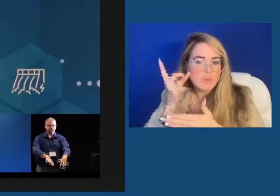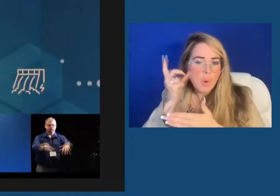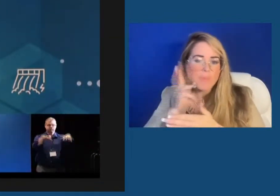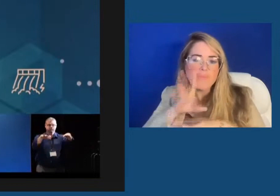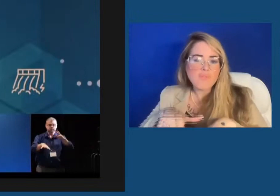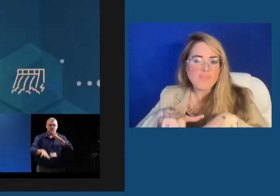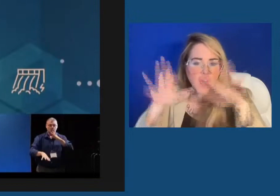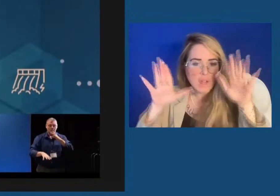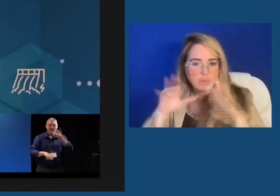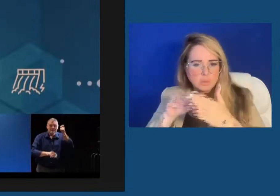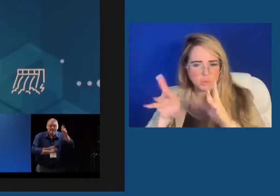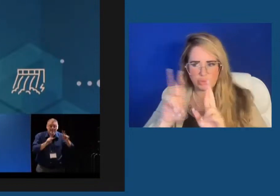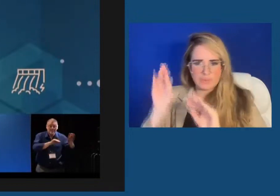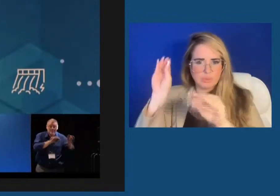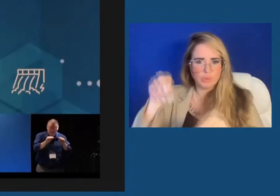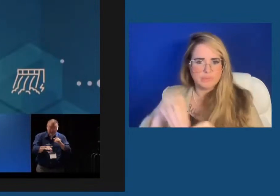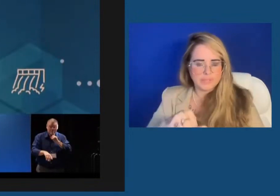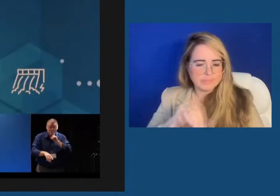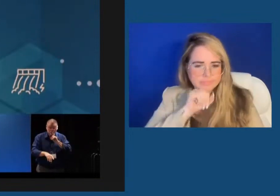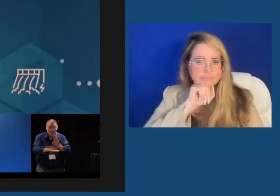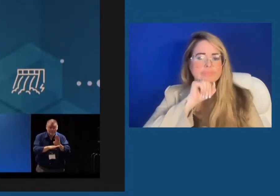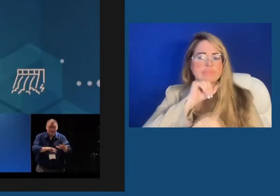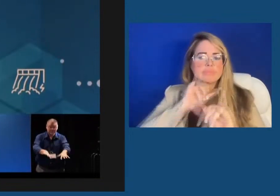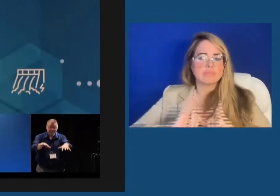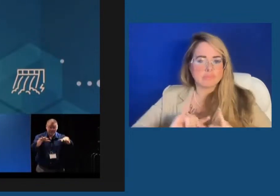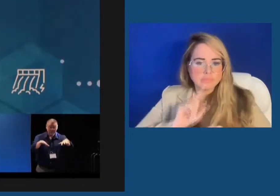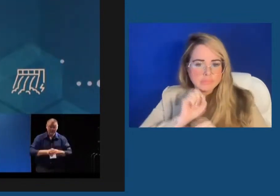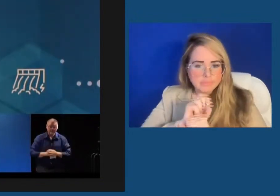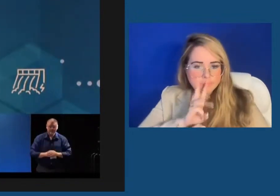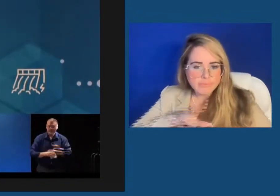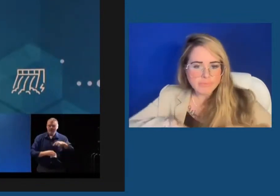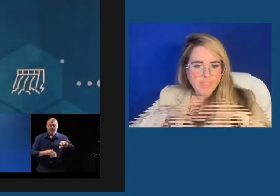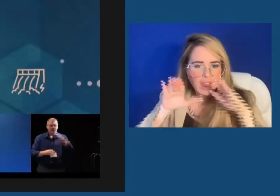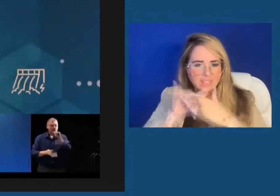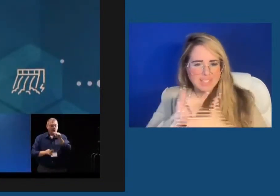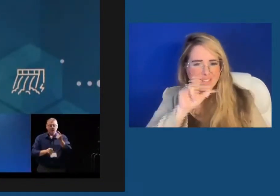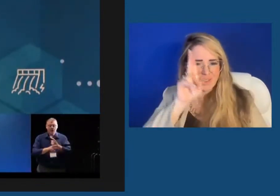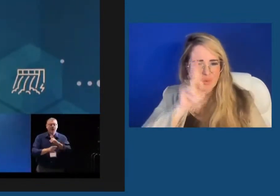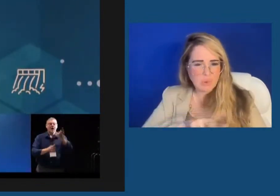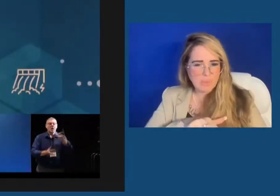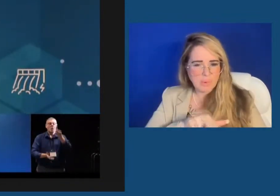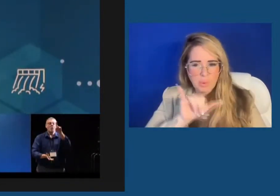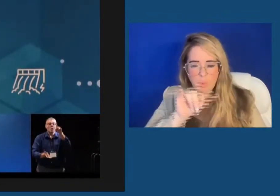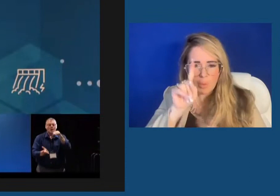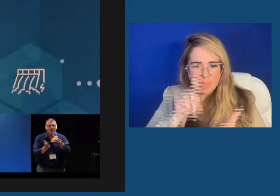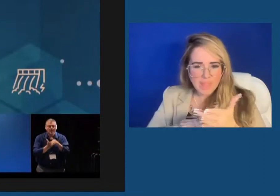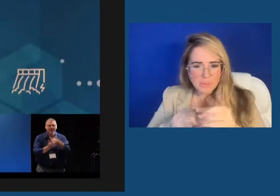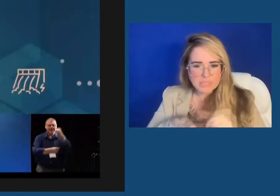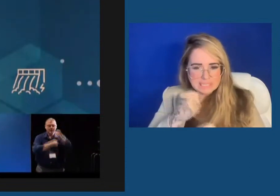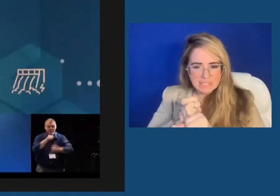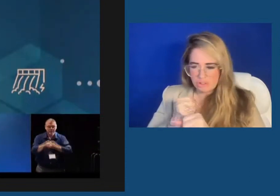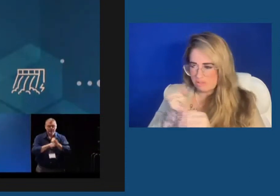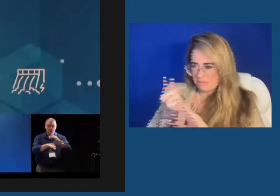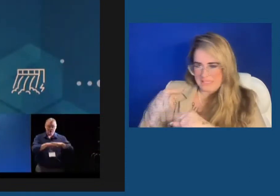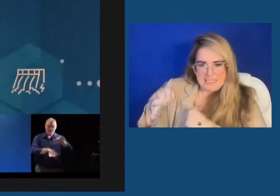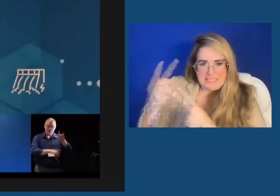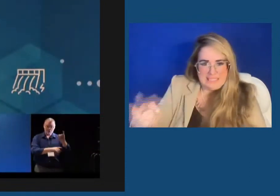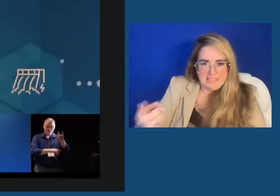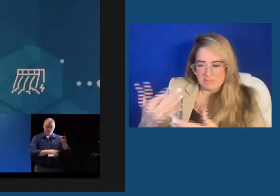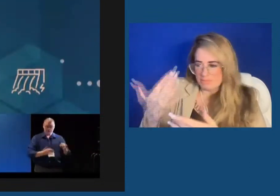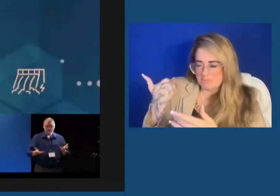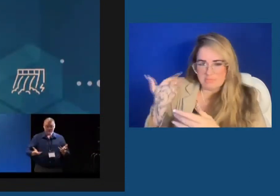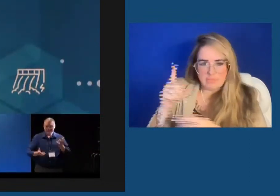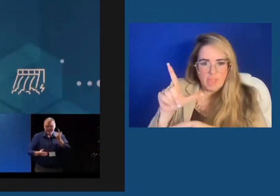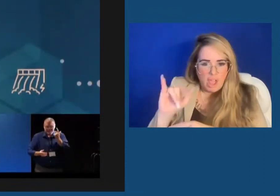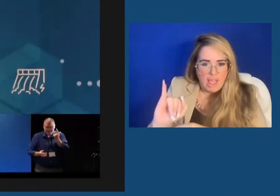supposed to be moving in, absolutely flooded. That wasn't an ordinary event. It was a 1,000-year flooding event on Long Island just a short time